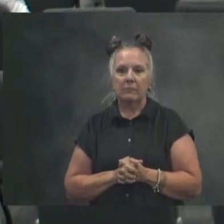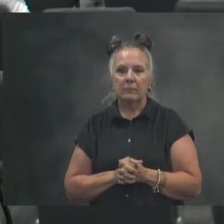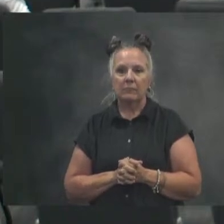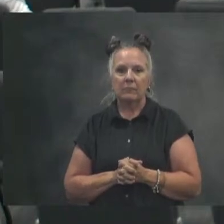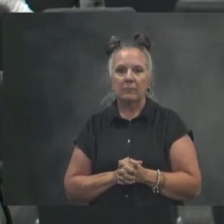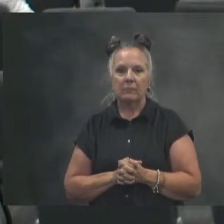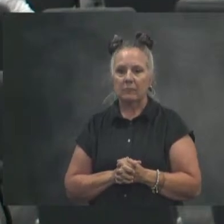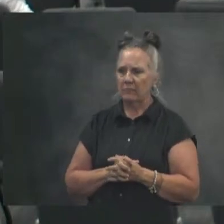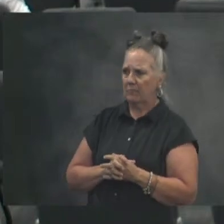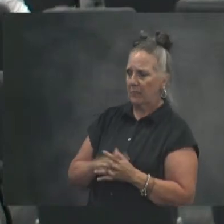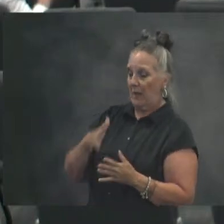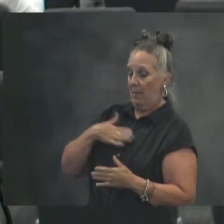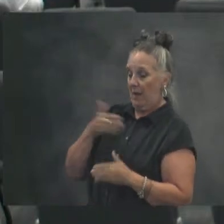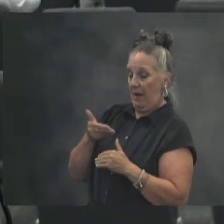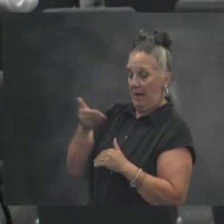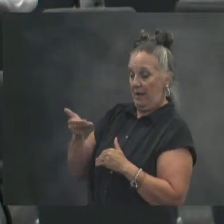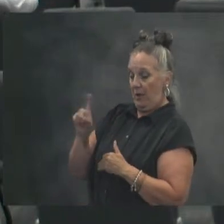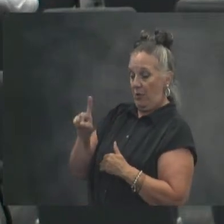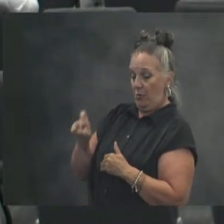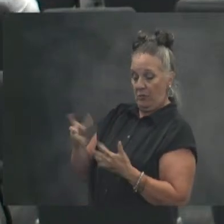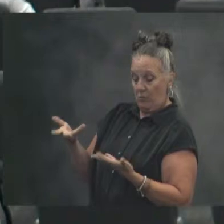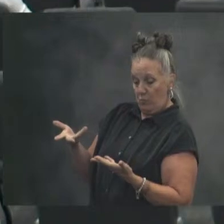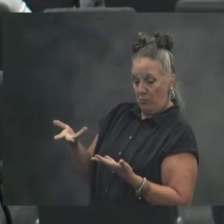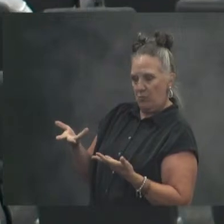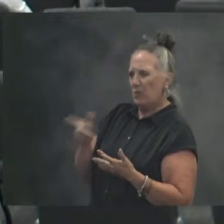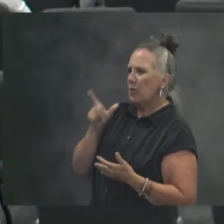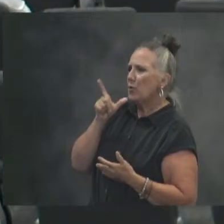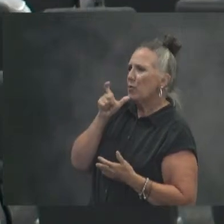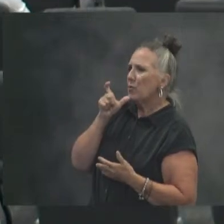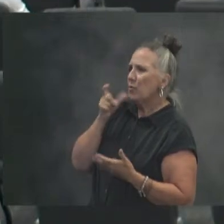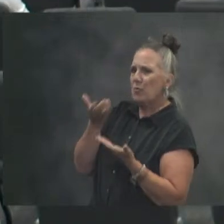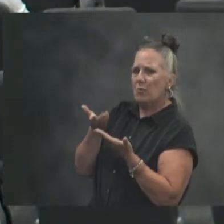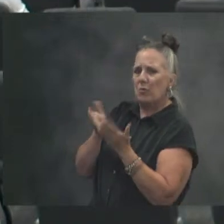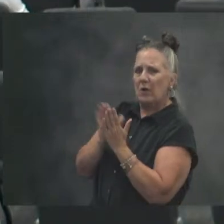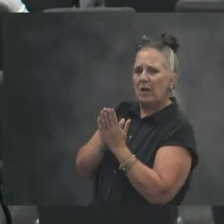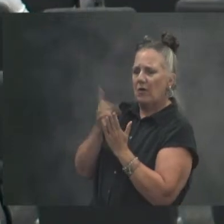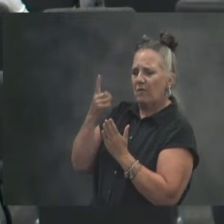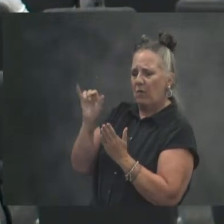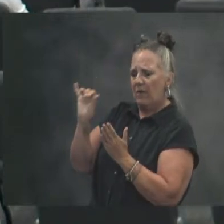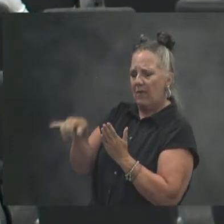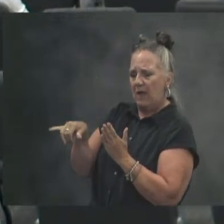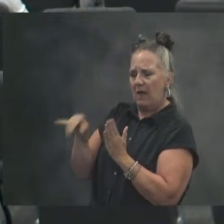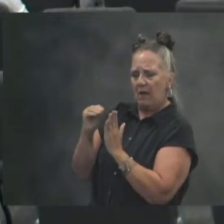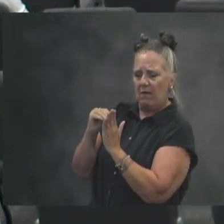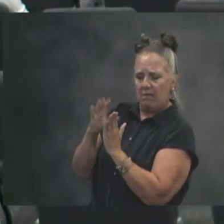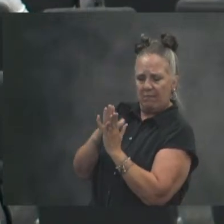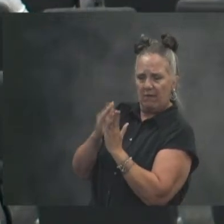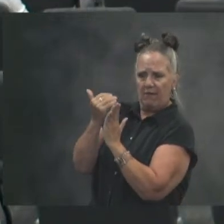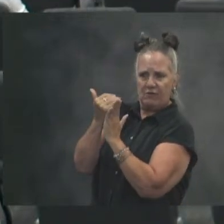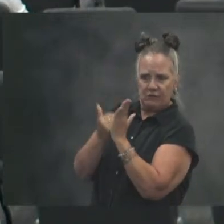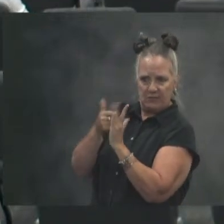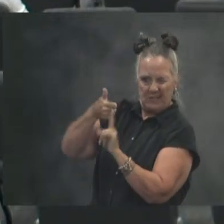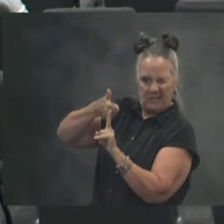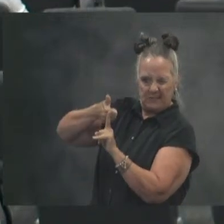And then my next question was, who asked for that to be on the agenda?